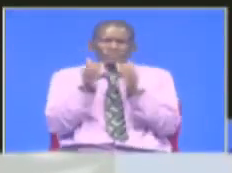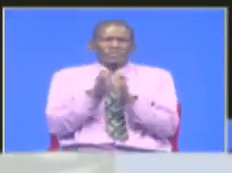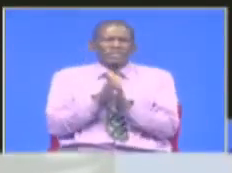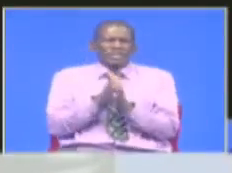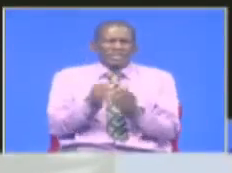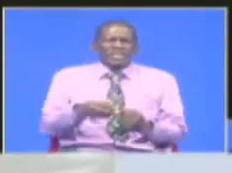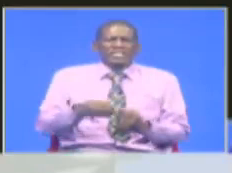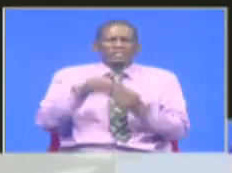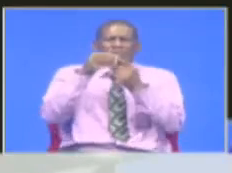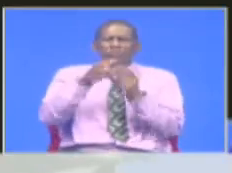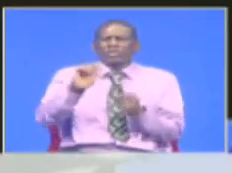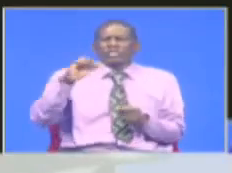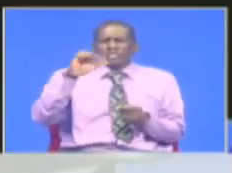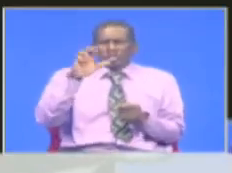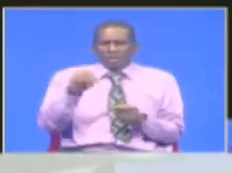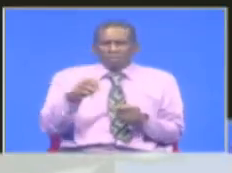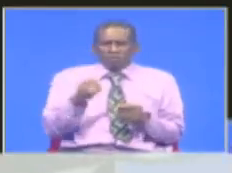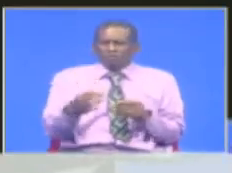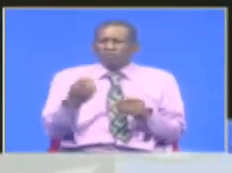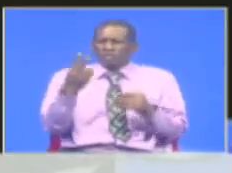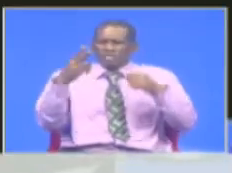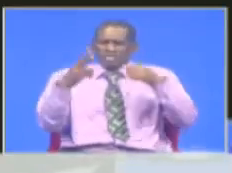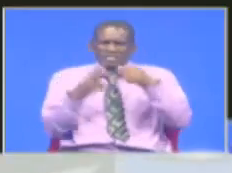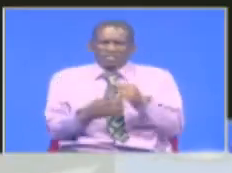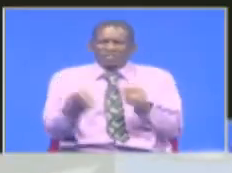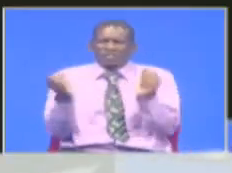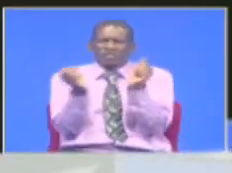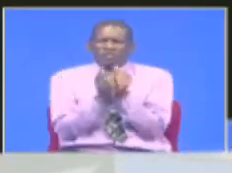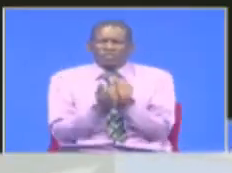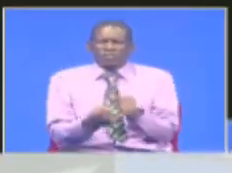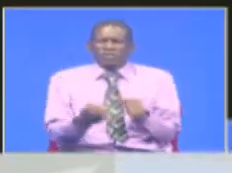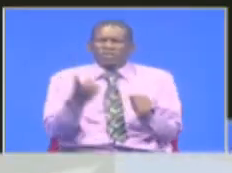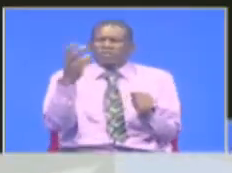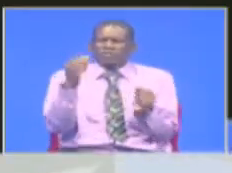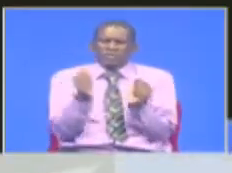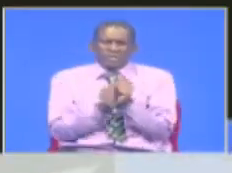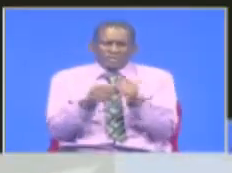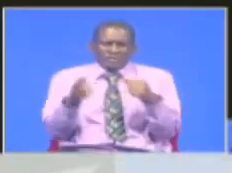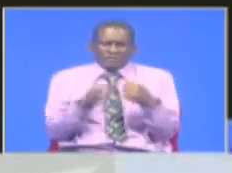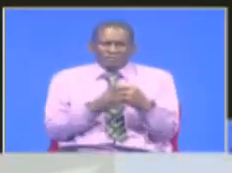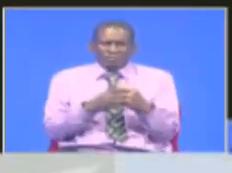general meeting of 27th of November 2019,